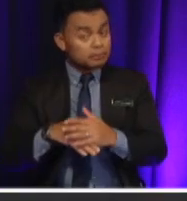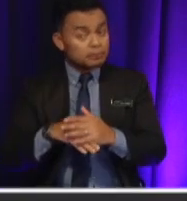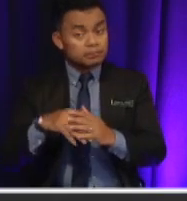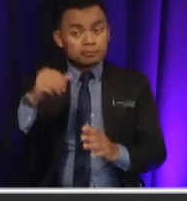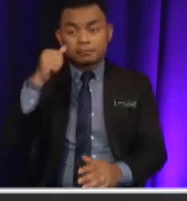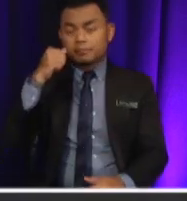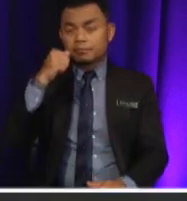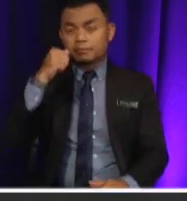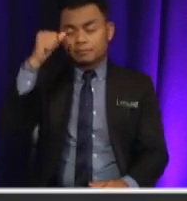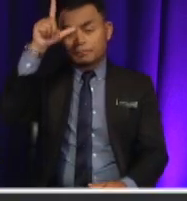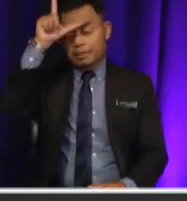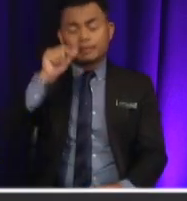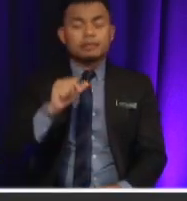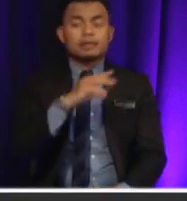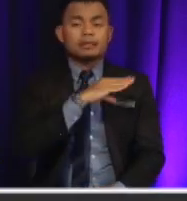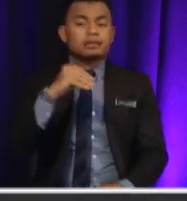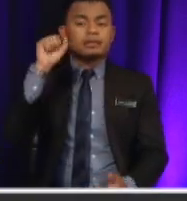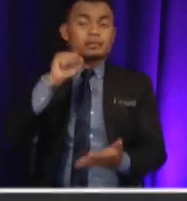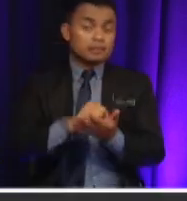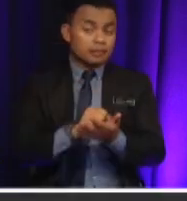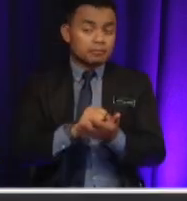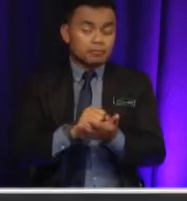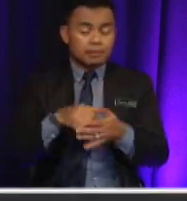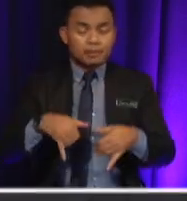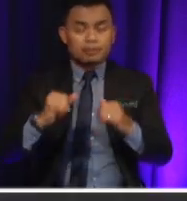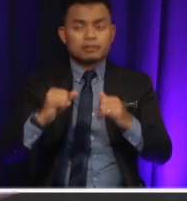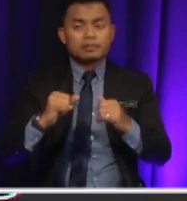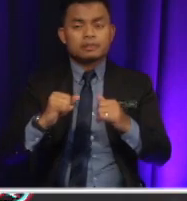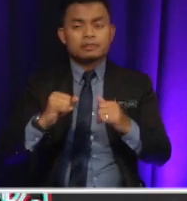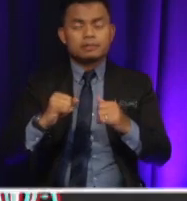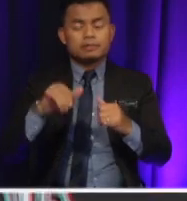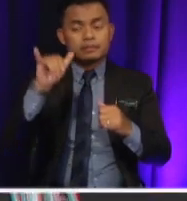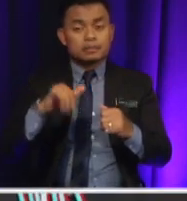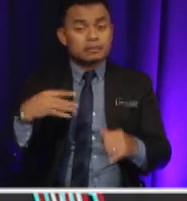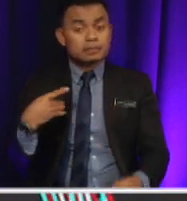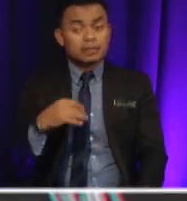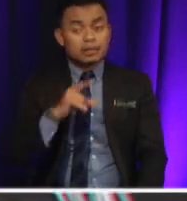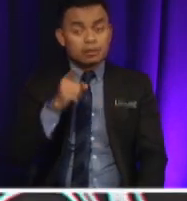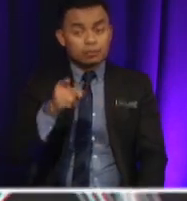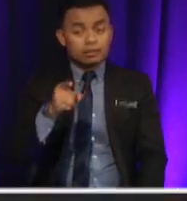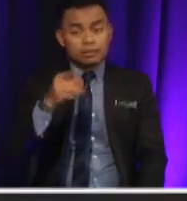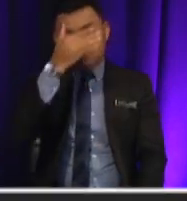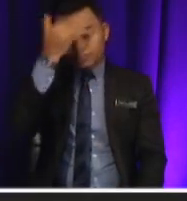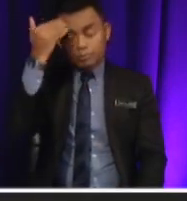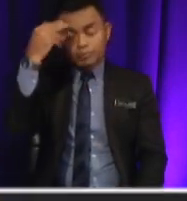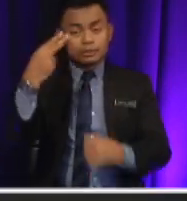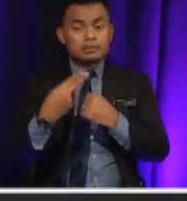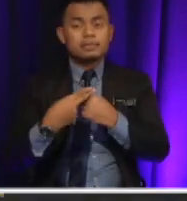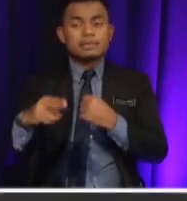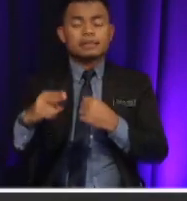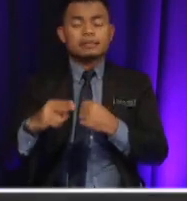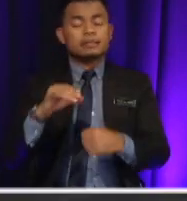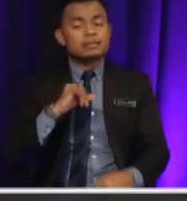the stamped addressed reply that you forgot to send. I am